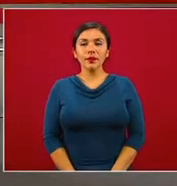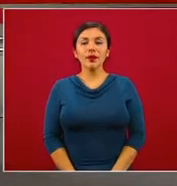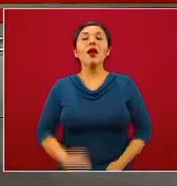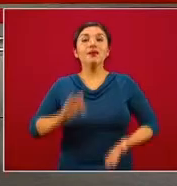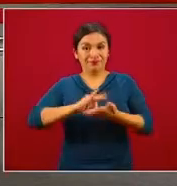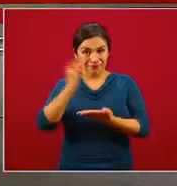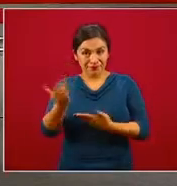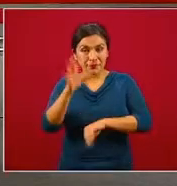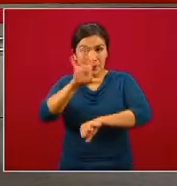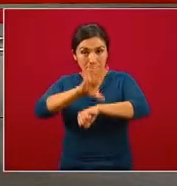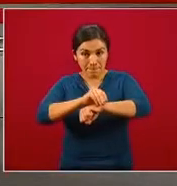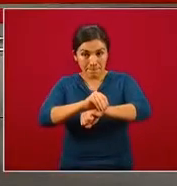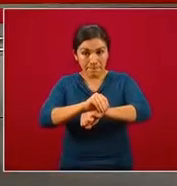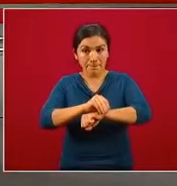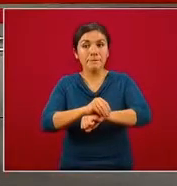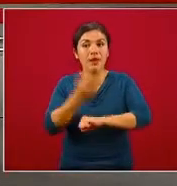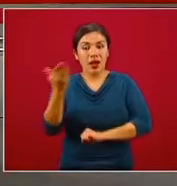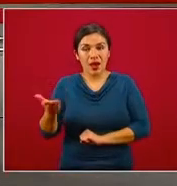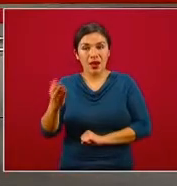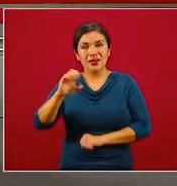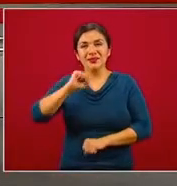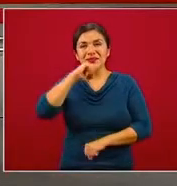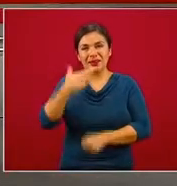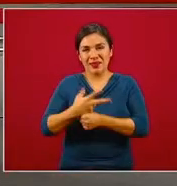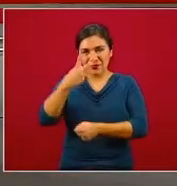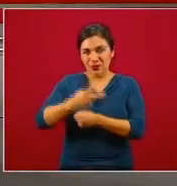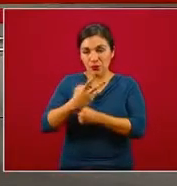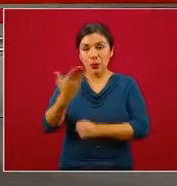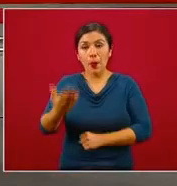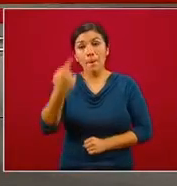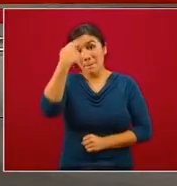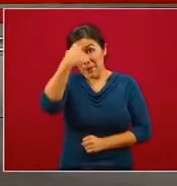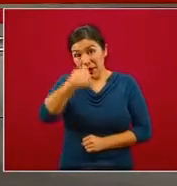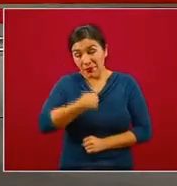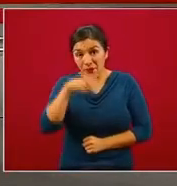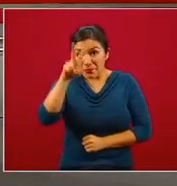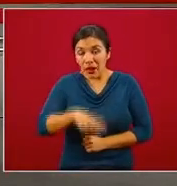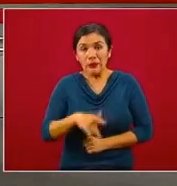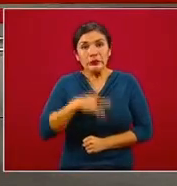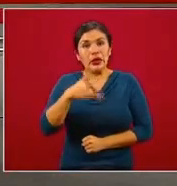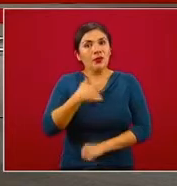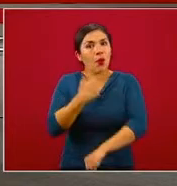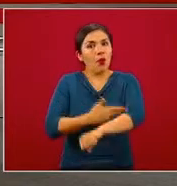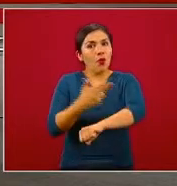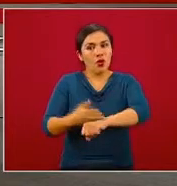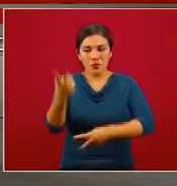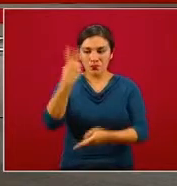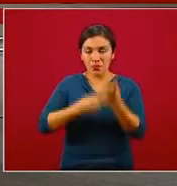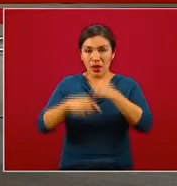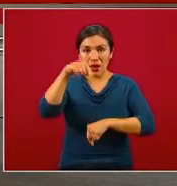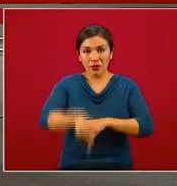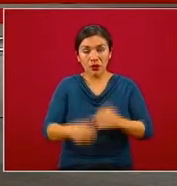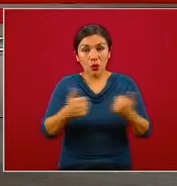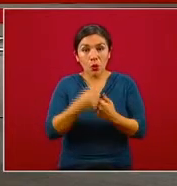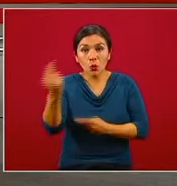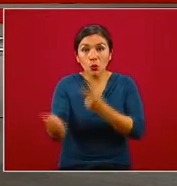site and what you might be able to find on it. Thank you. Thank you, Dr. Álvarez Bulla.